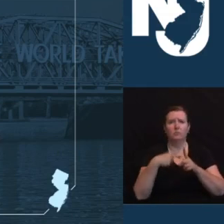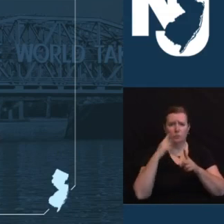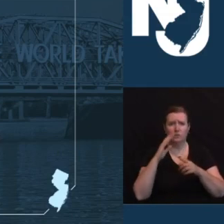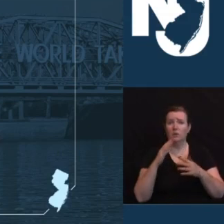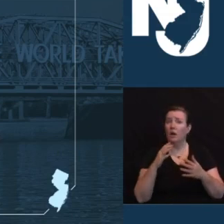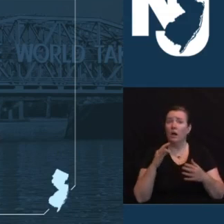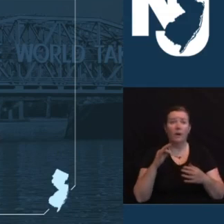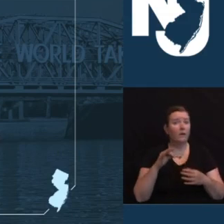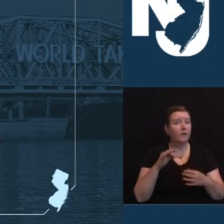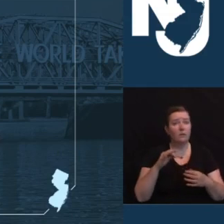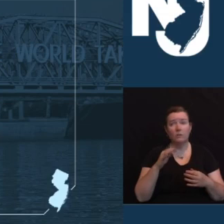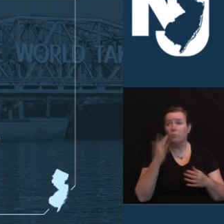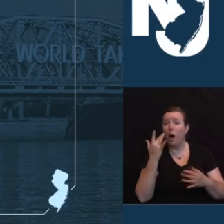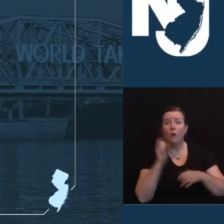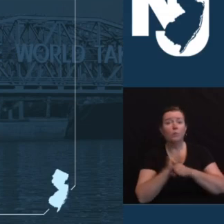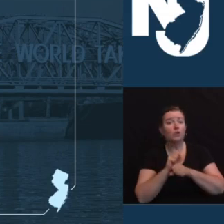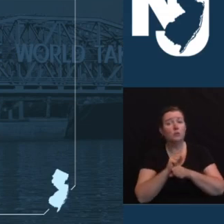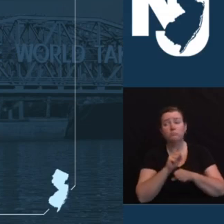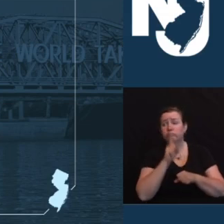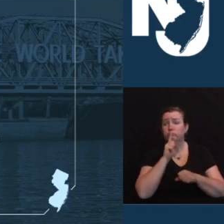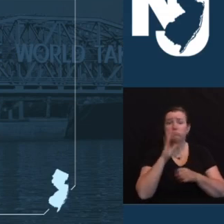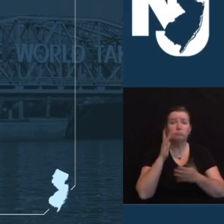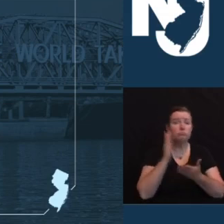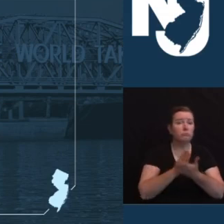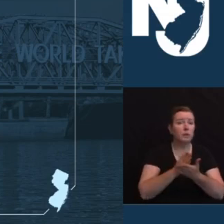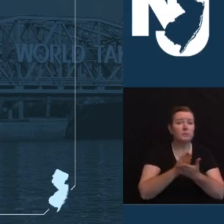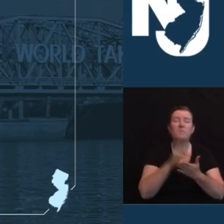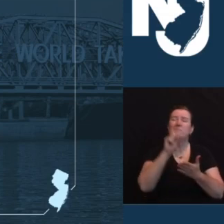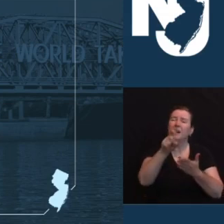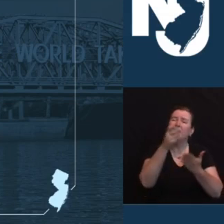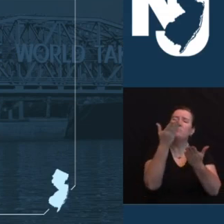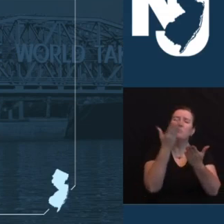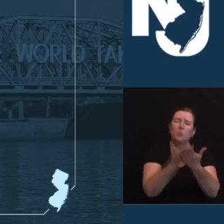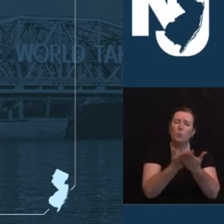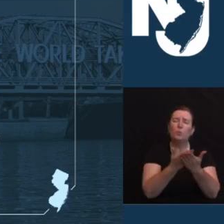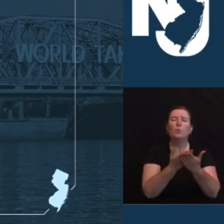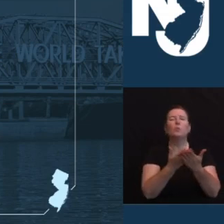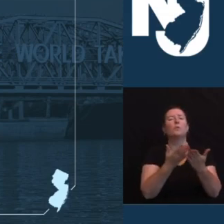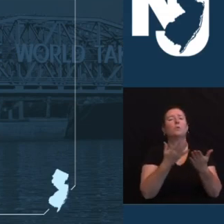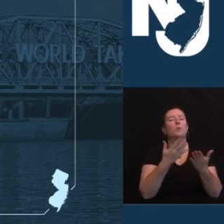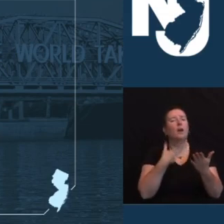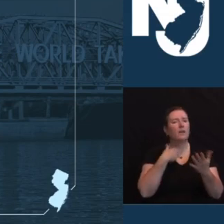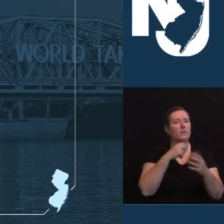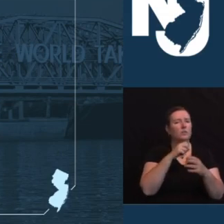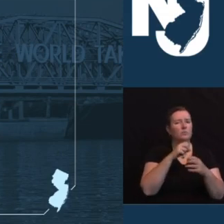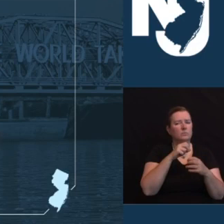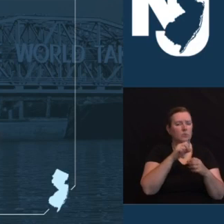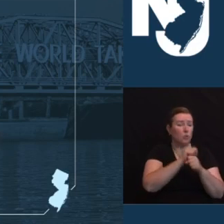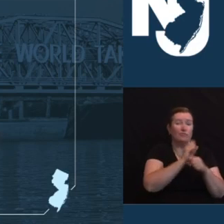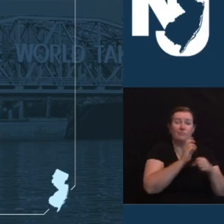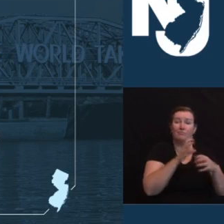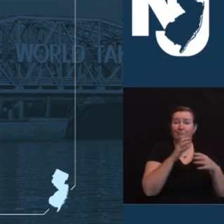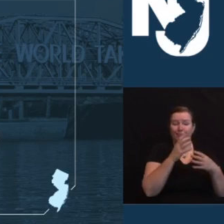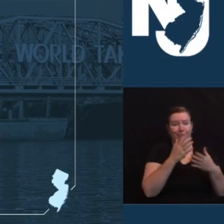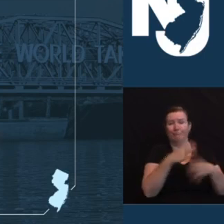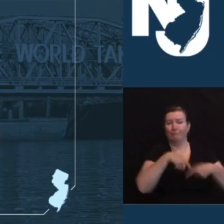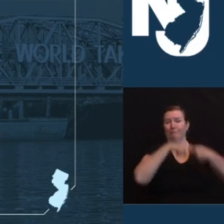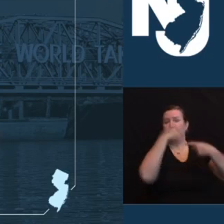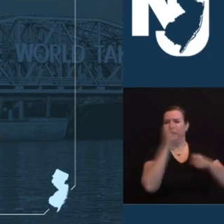are out of work will need to certify that their unemployment is COVID-related. They are being notified by the Labor Department